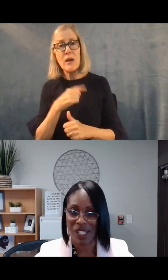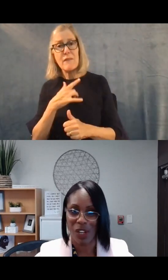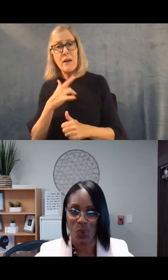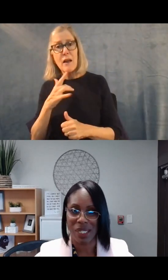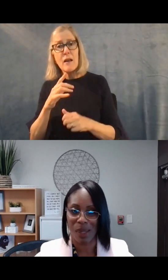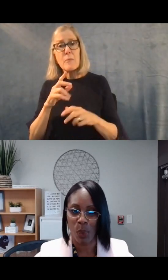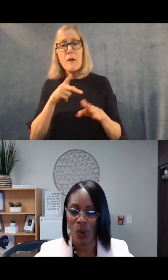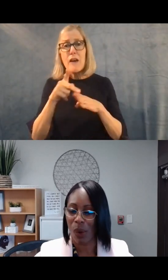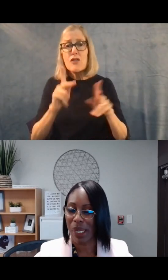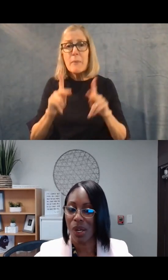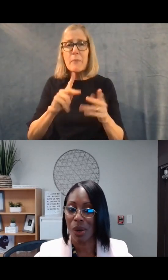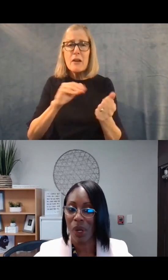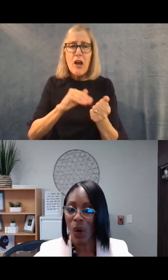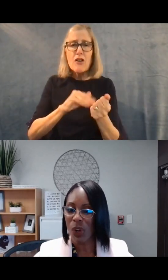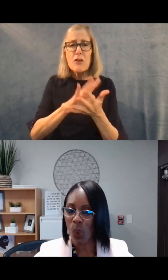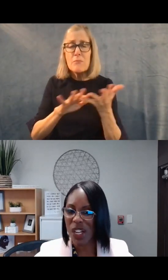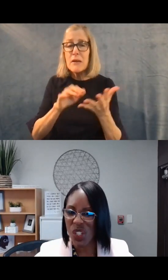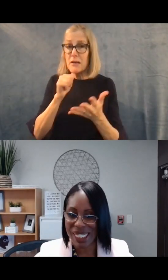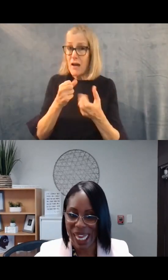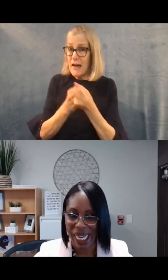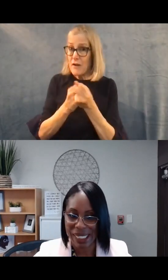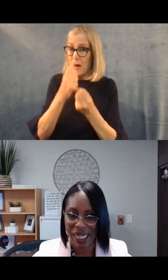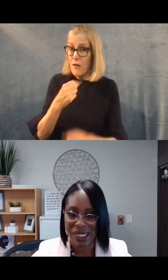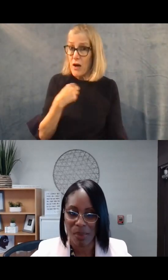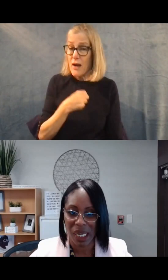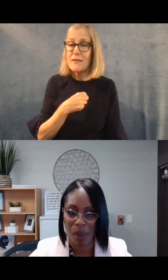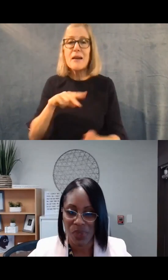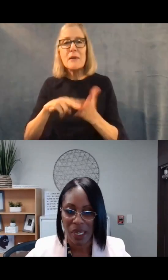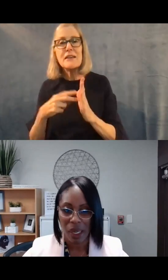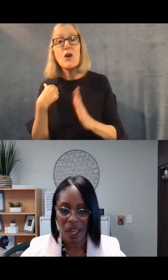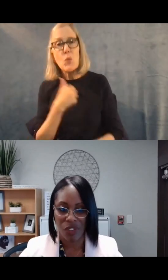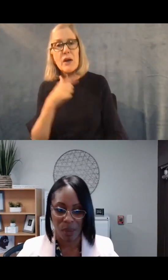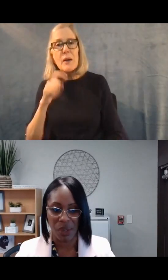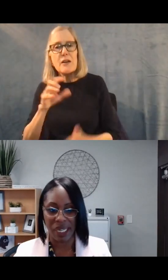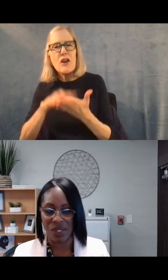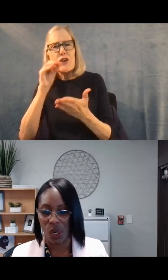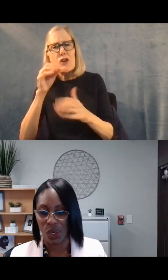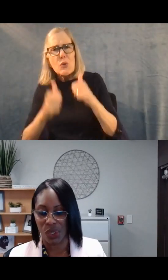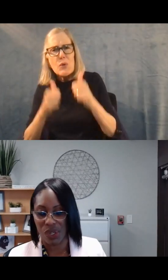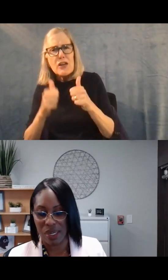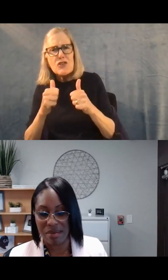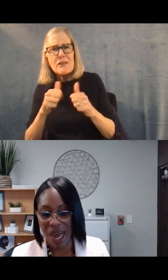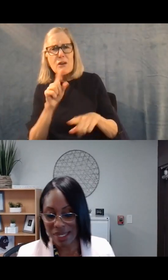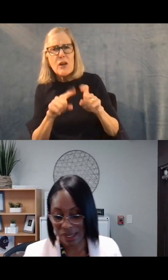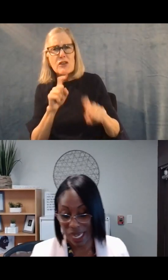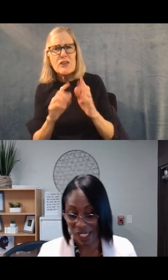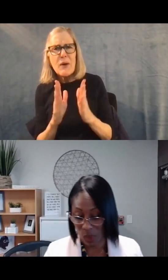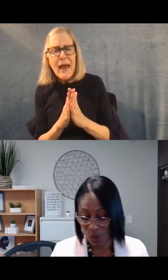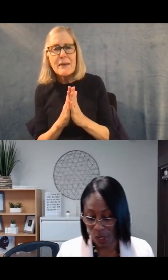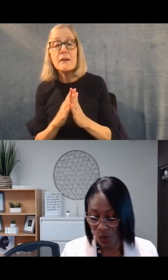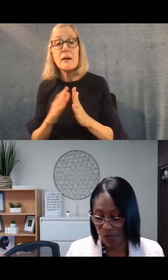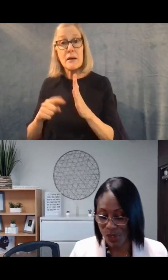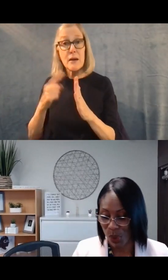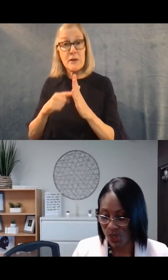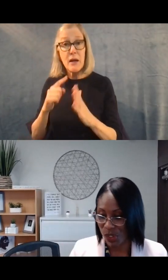our best interests, it's important that we know which questions to ask. And sometimes African Americans are not likely, as we